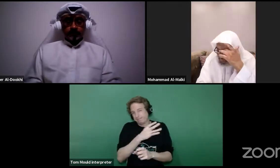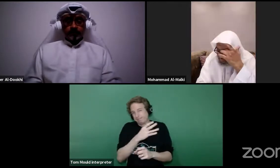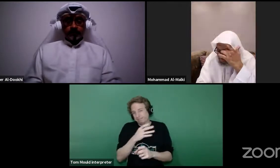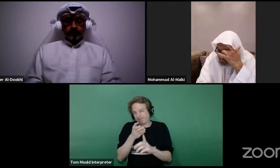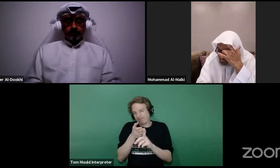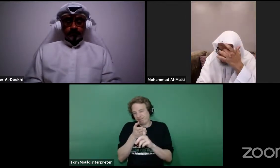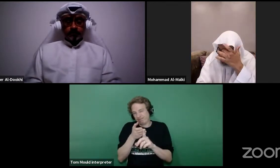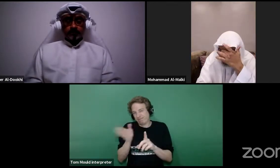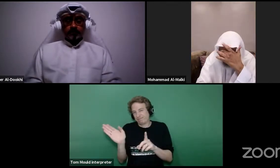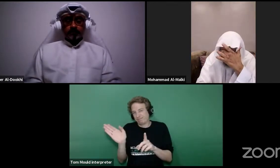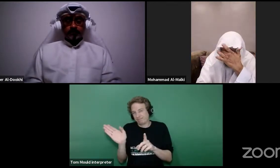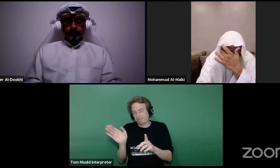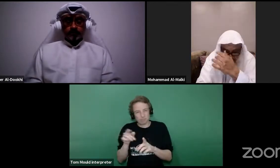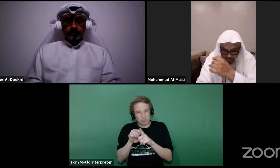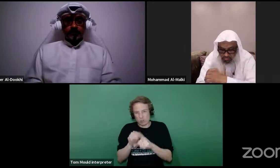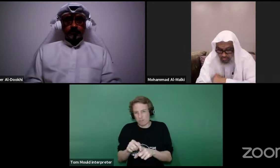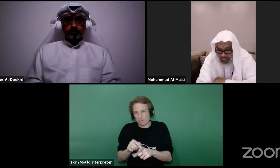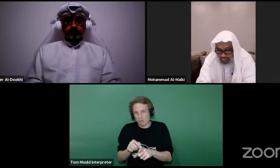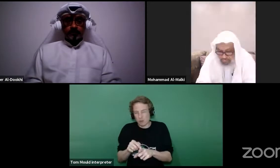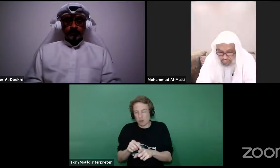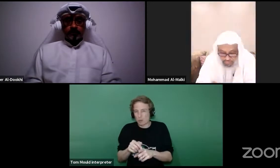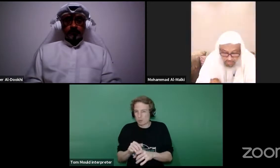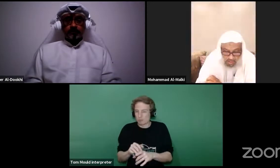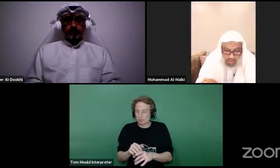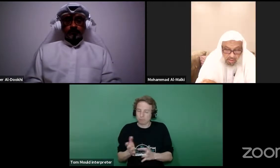and abandons it.